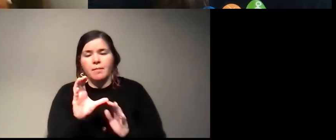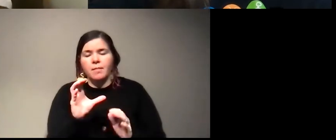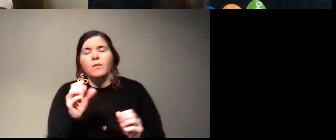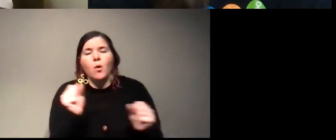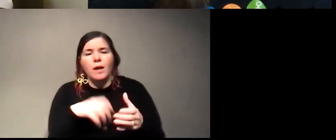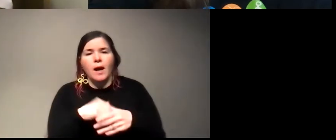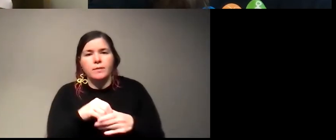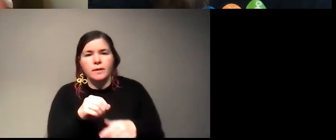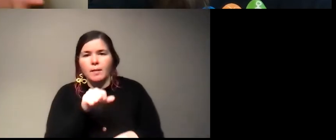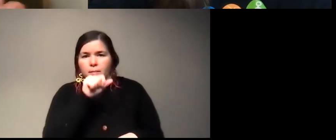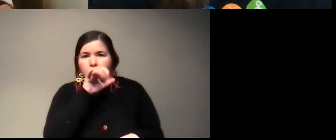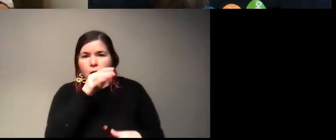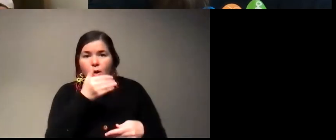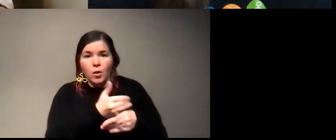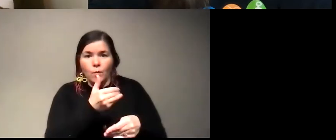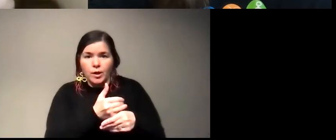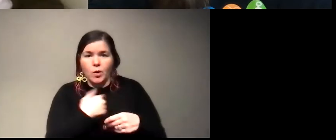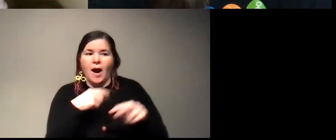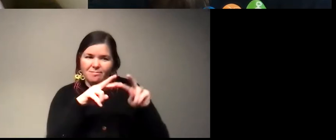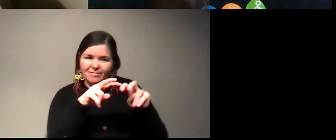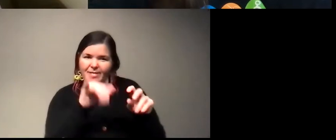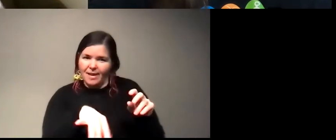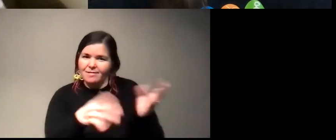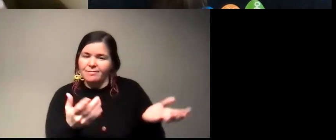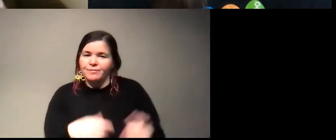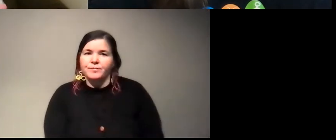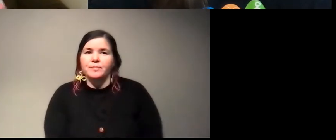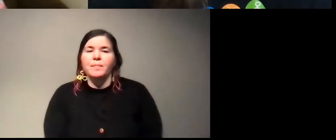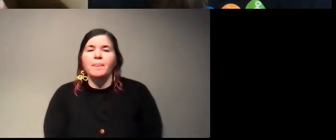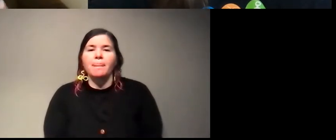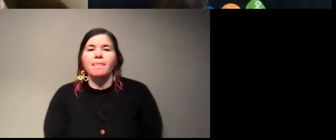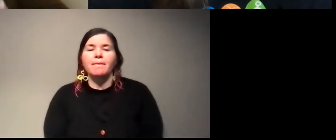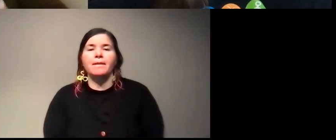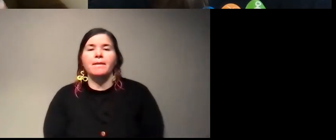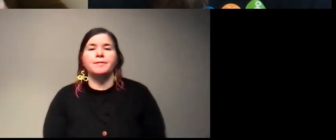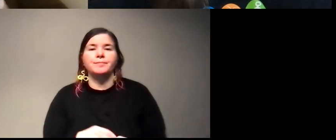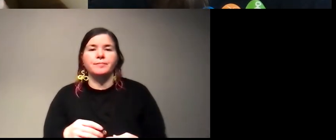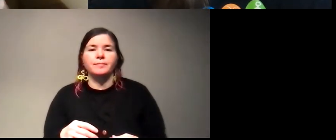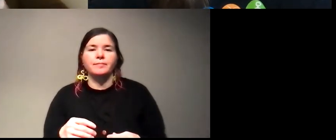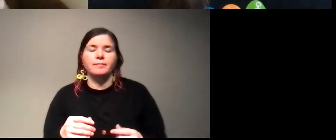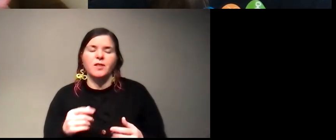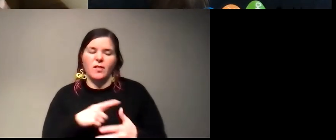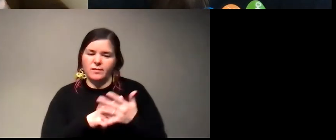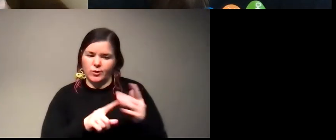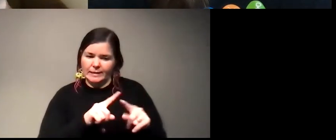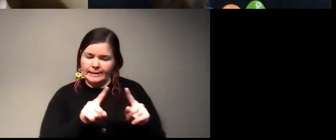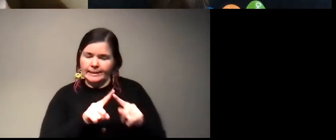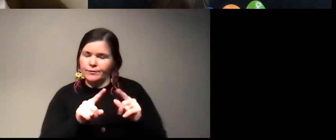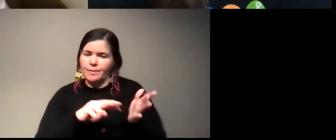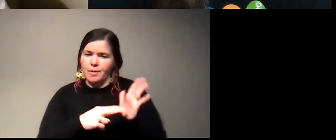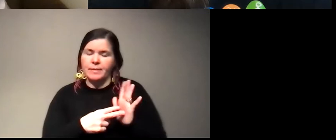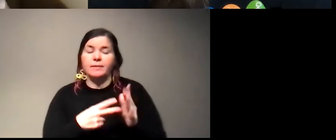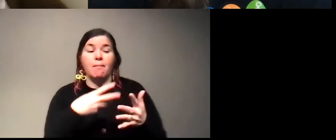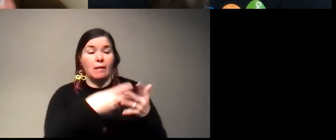outside and you blow on a window, I've looked at that too. And all of those, I've looked for something different. So with the blood, I